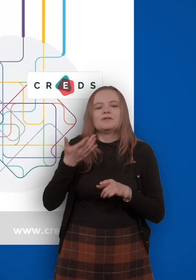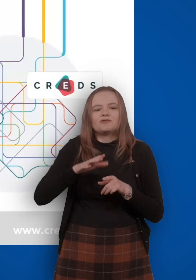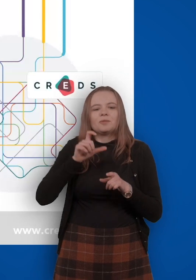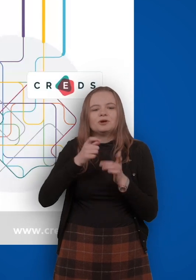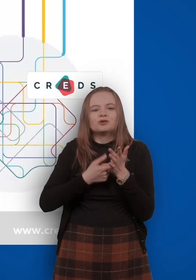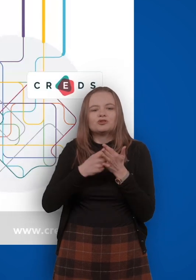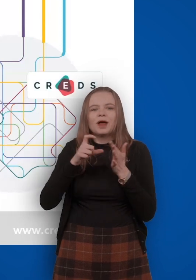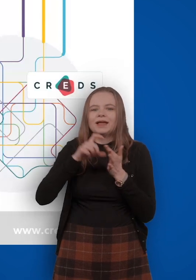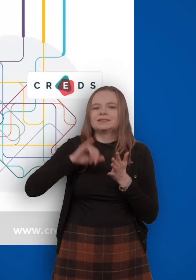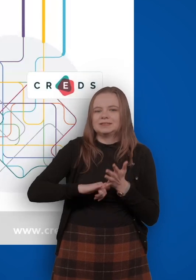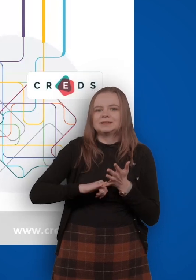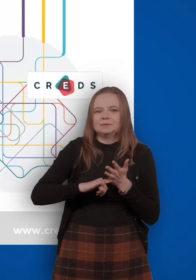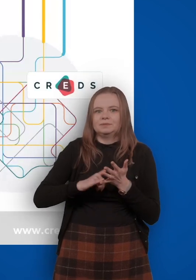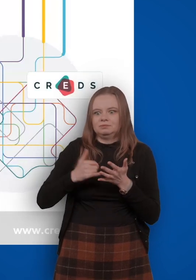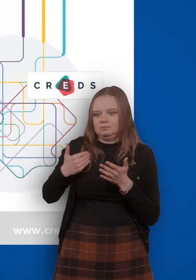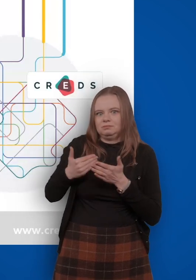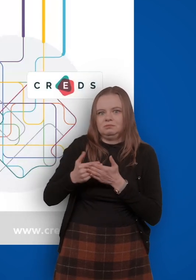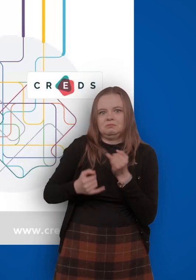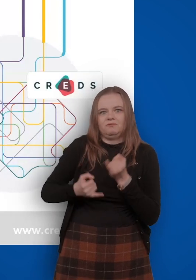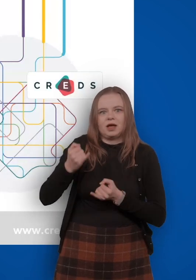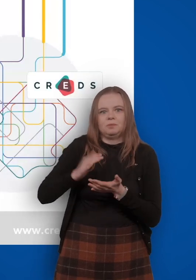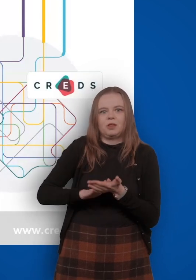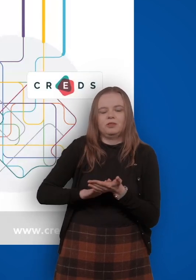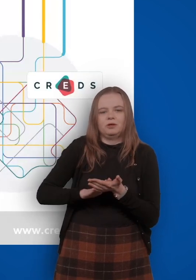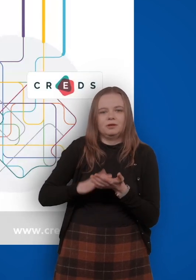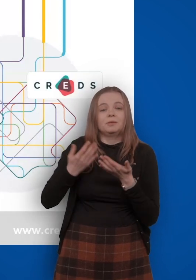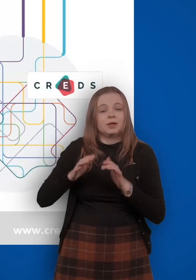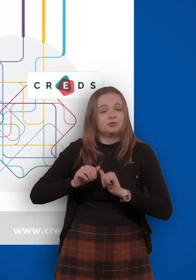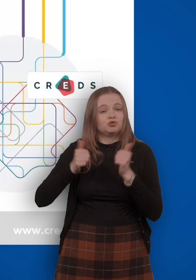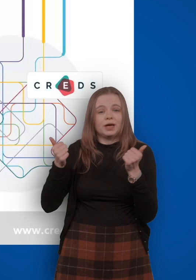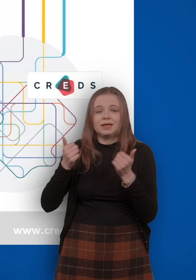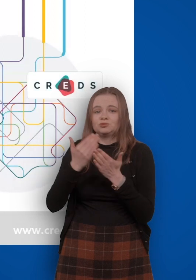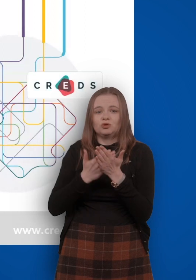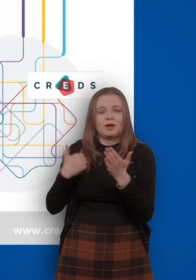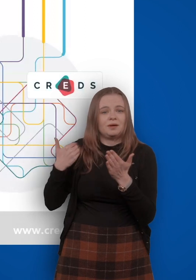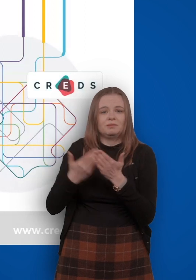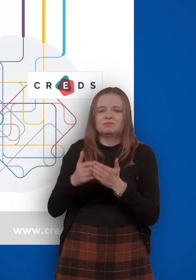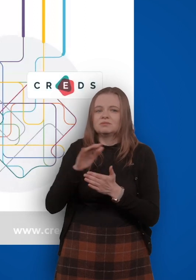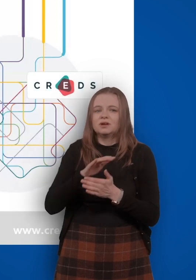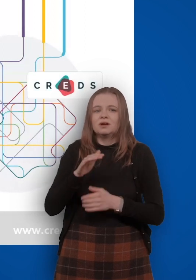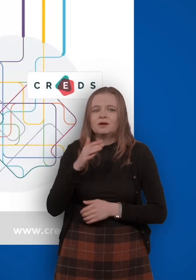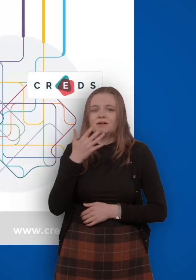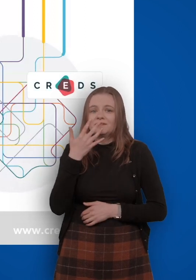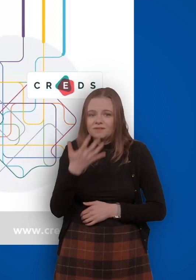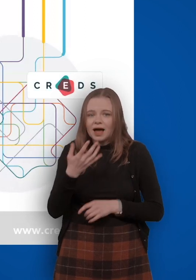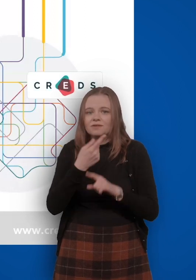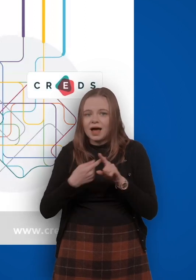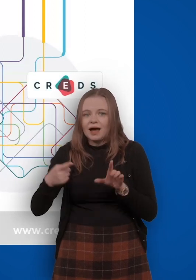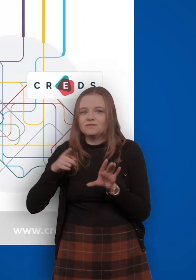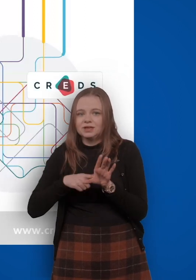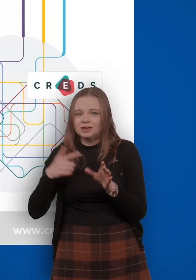somebody's already said, we're really in our final month. It's been a great program, almost 5.5 years, a bit